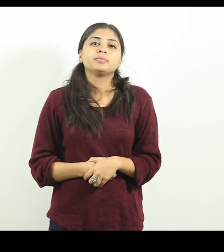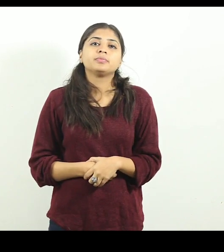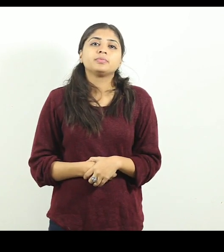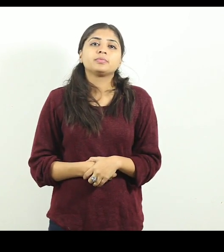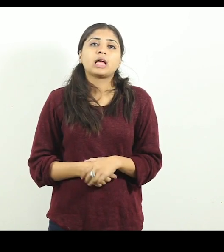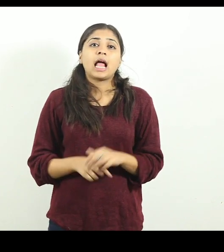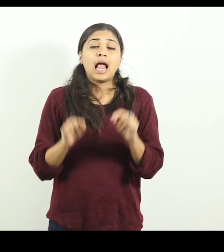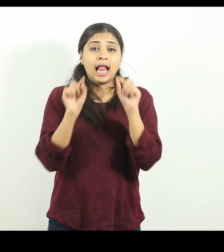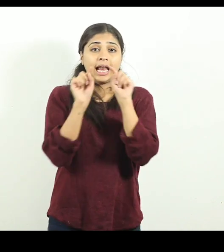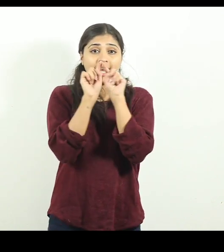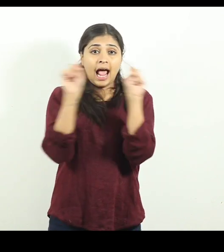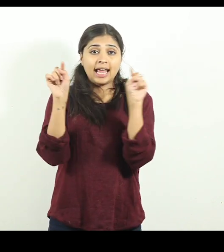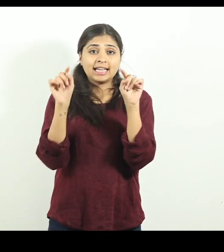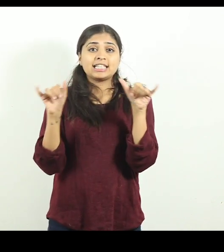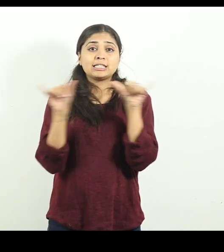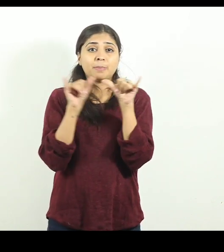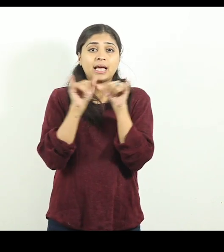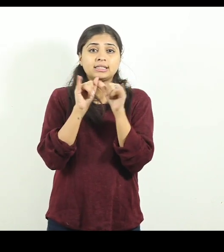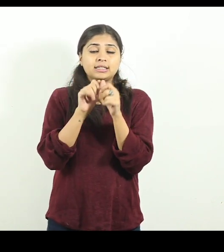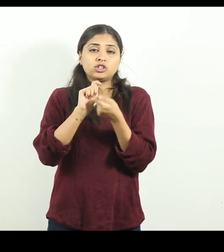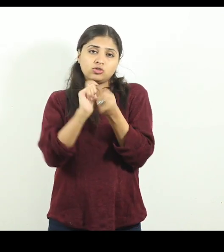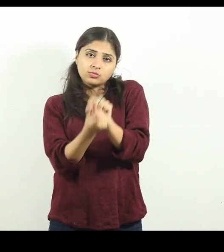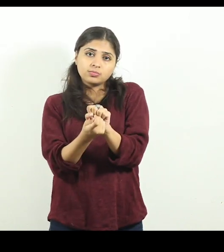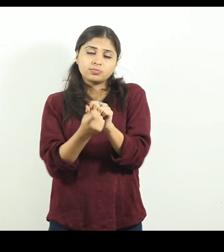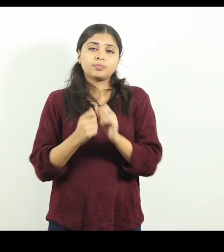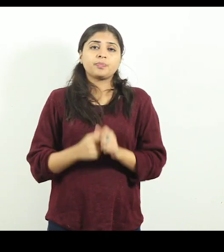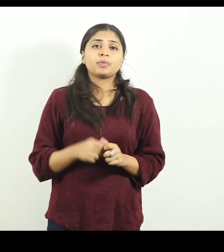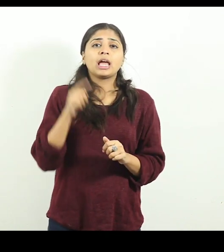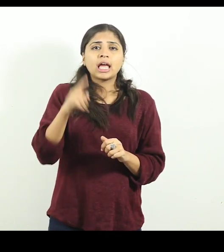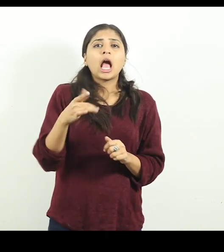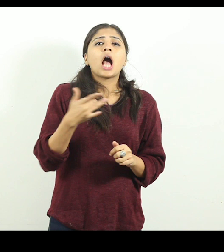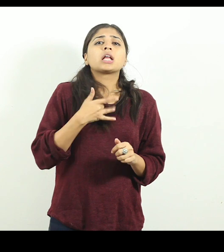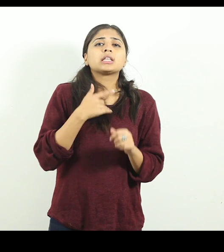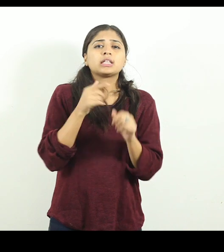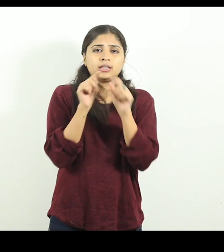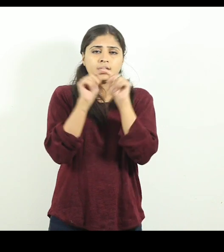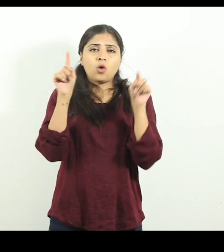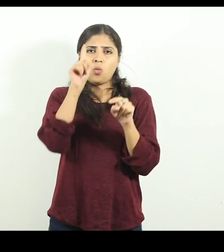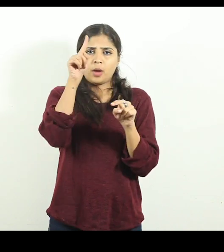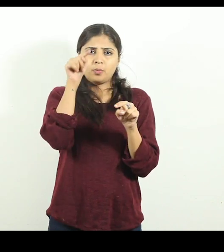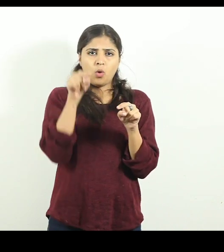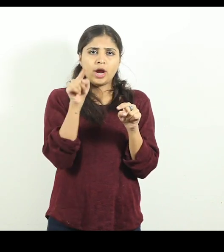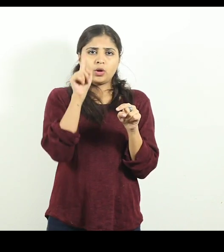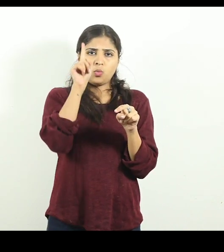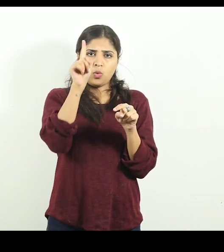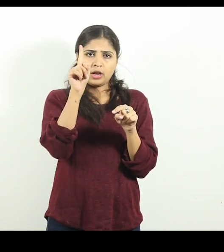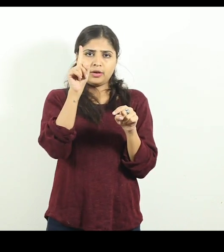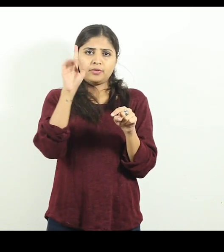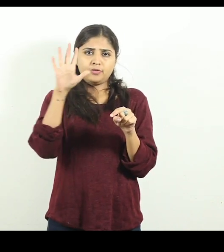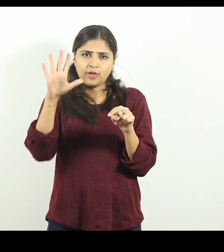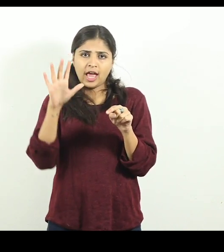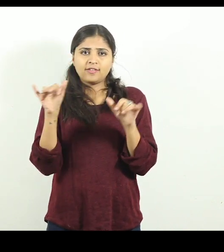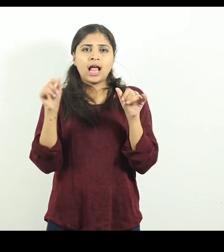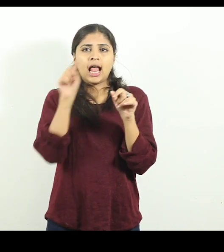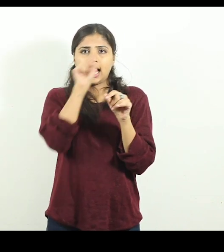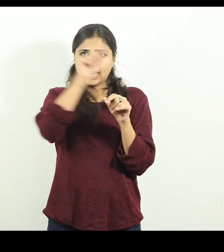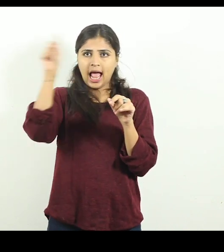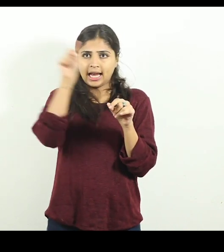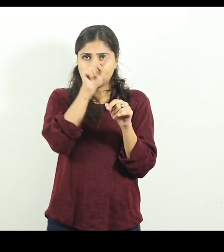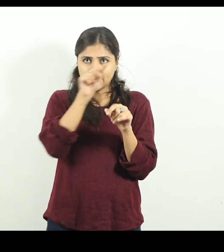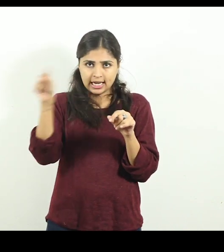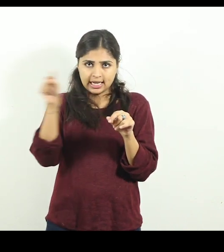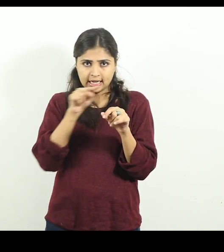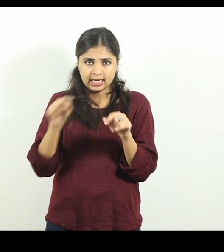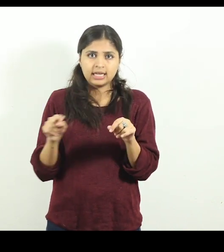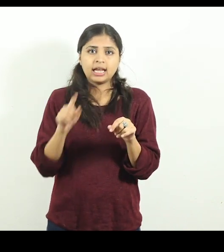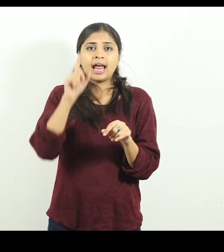Adjusting line spacing. The default spacing to 1.15 line spacing and 10 points after each